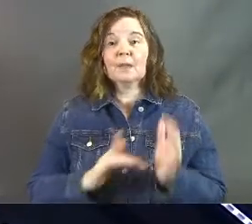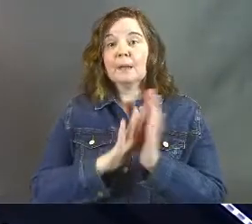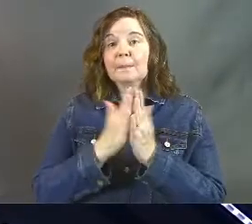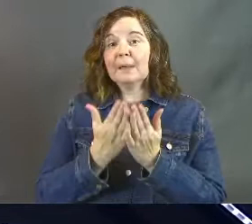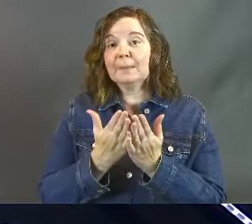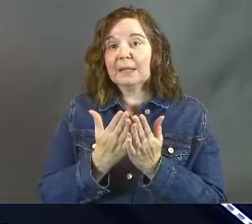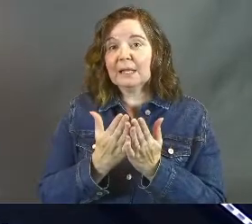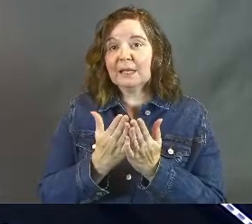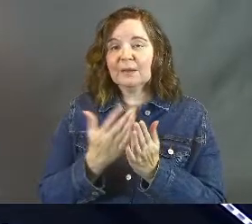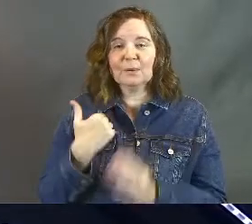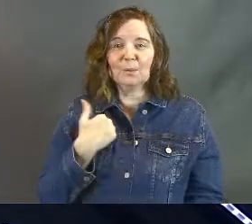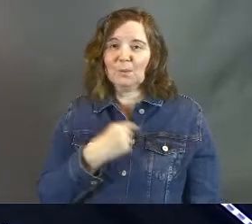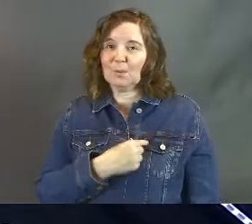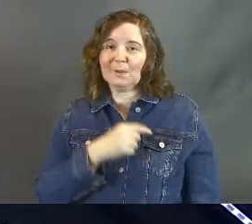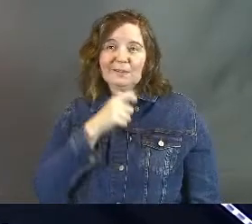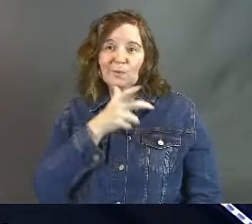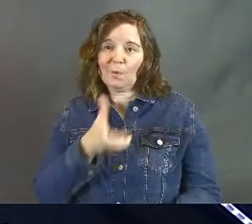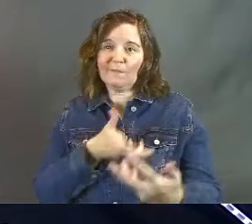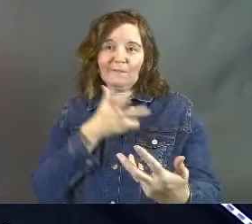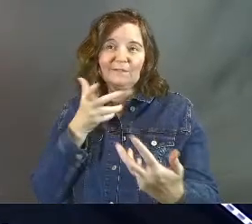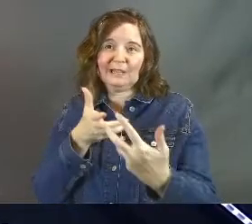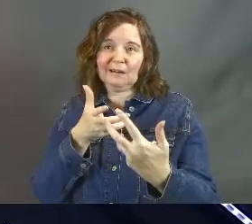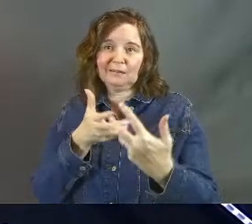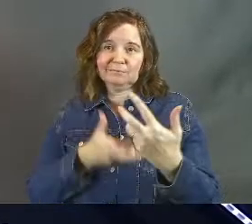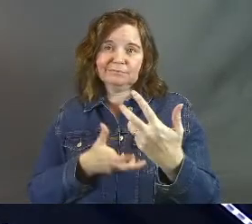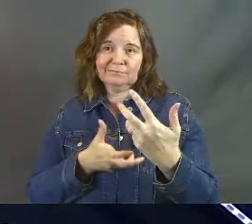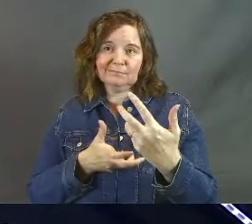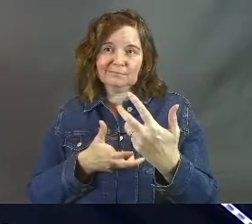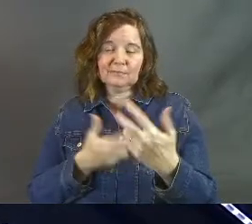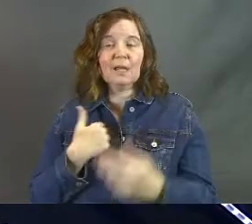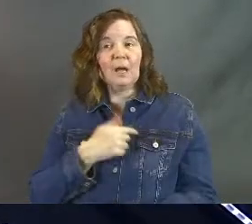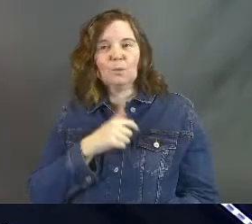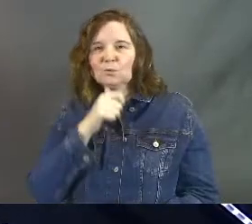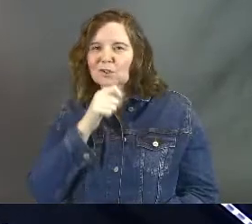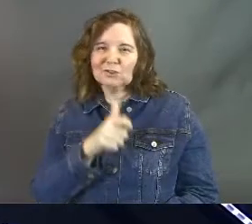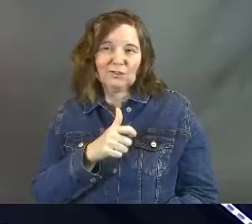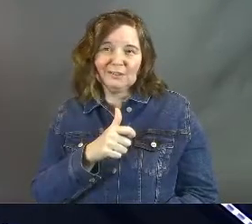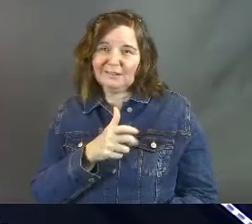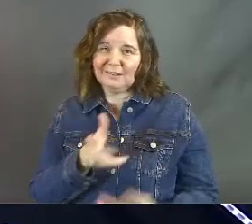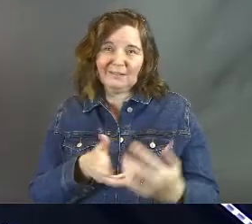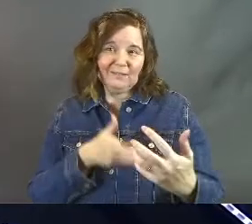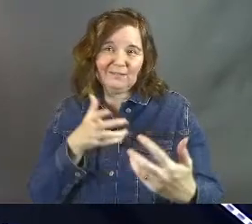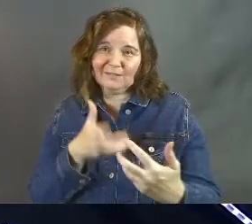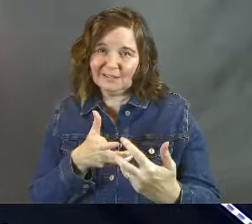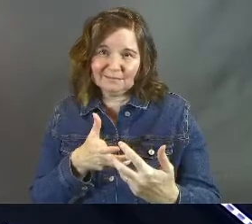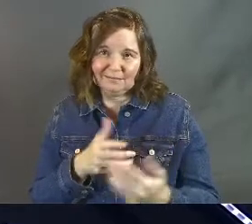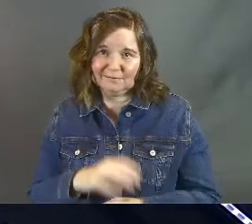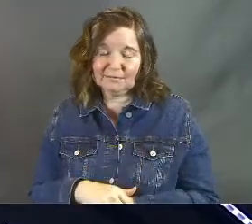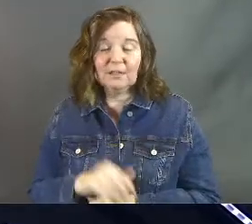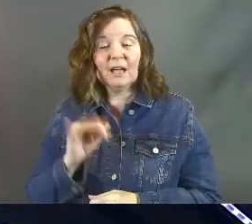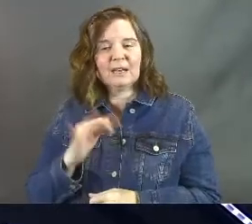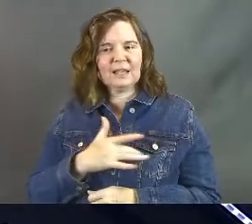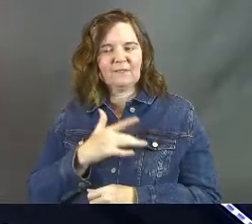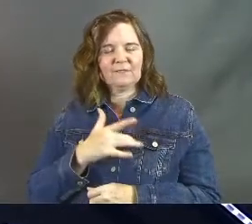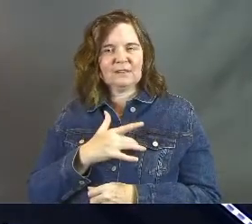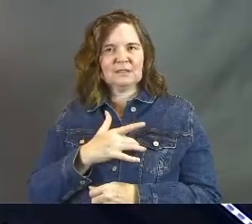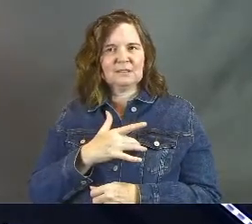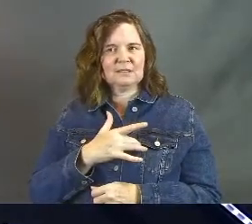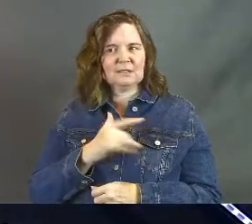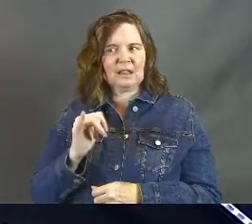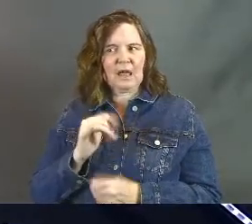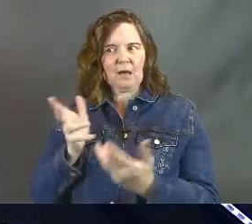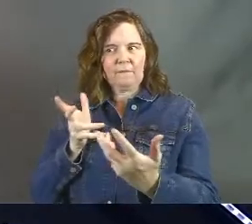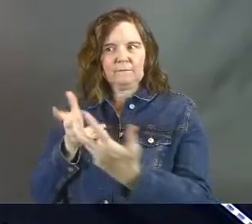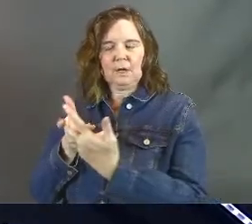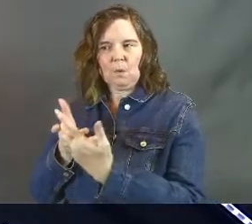Biblically, we don't fit. And we shouldn't feel like we fit. And if it feels too much